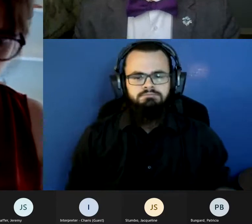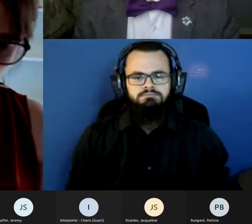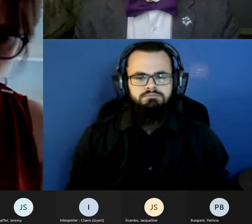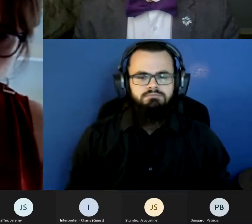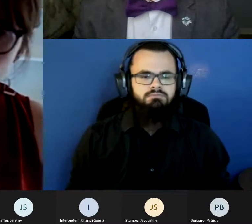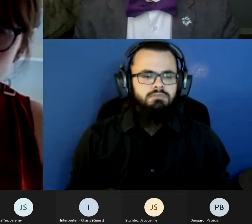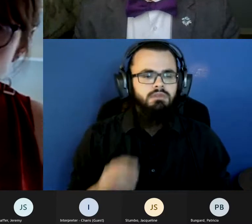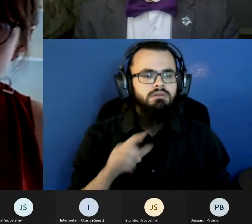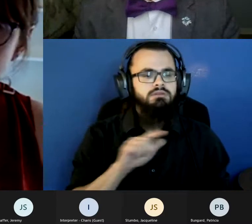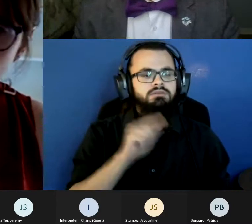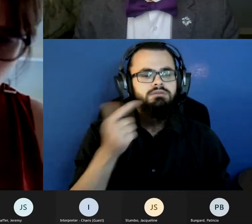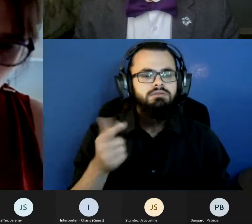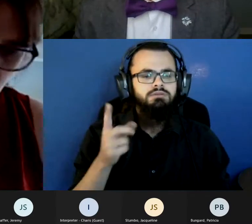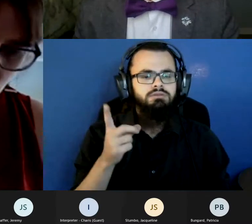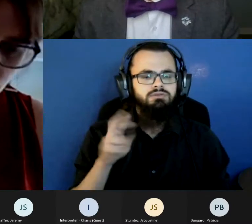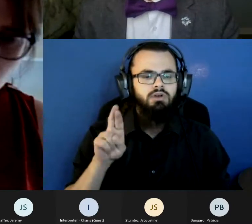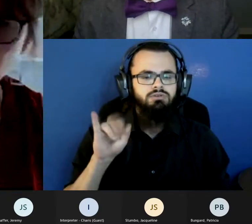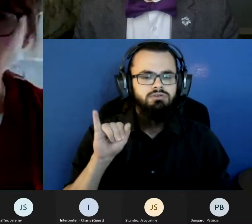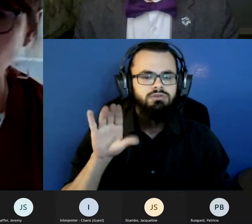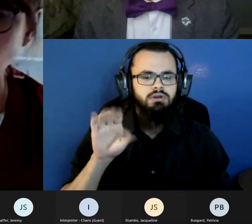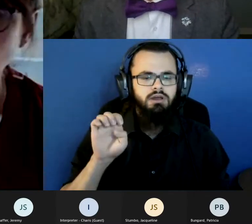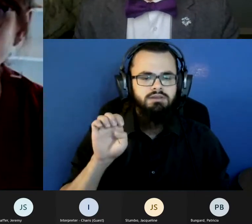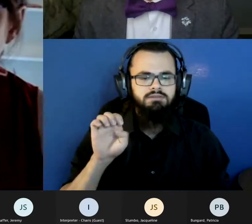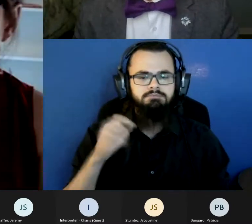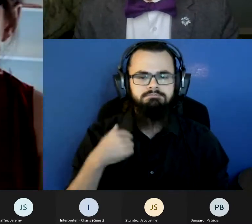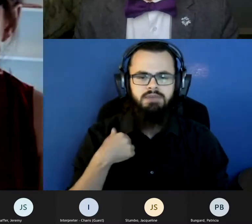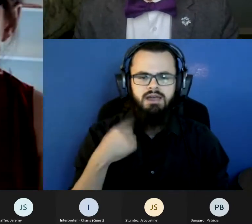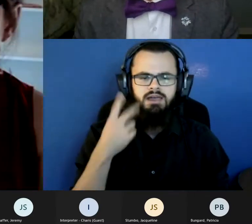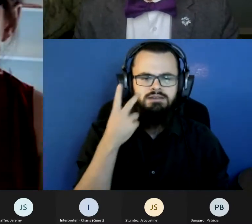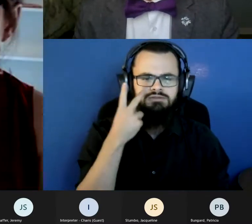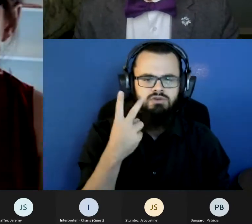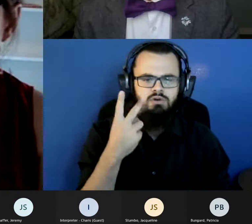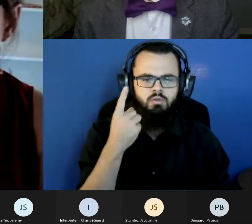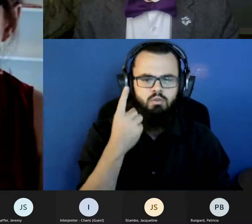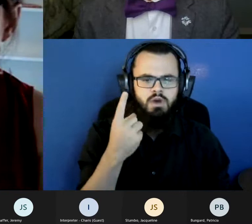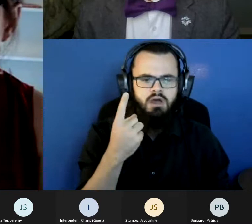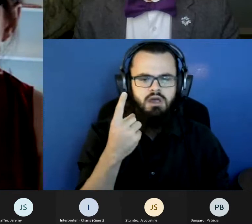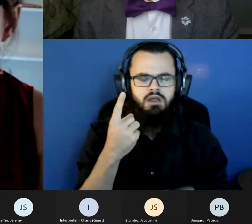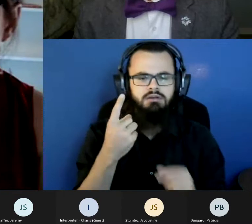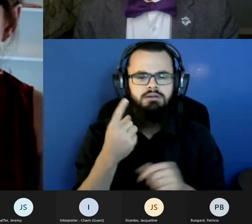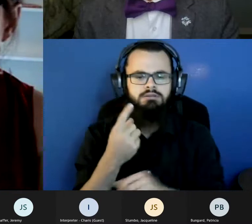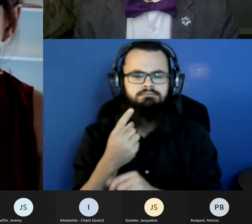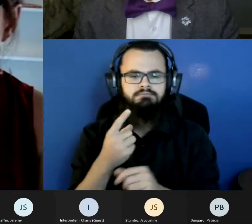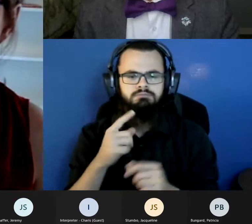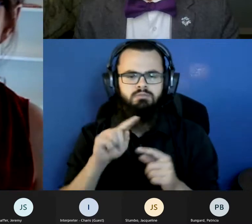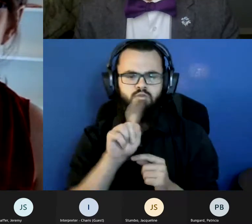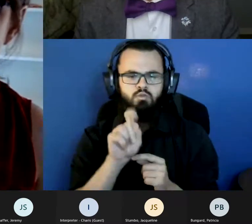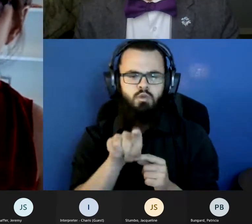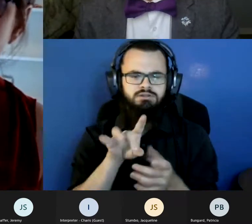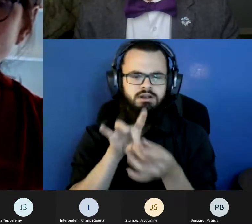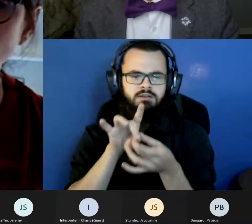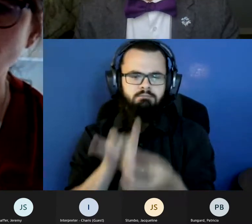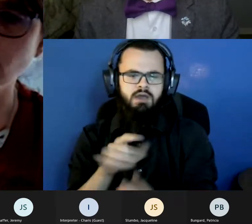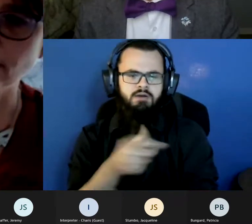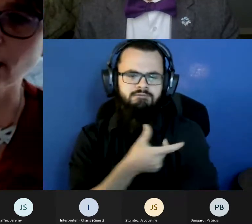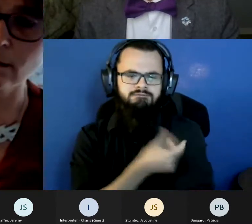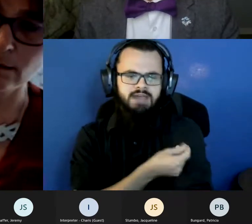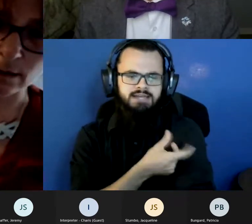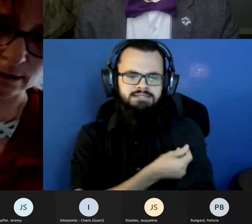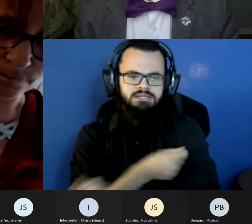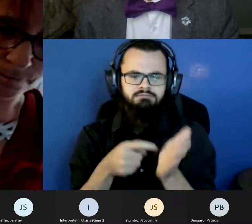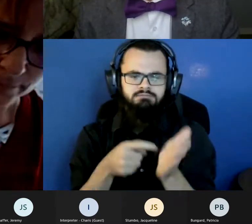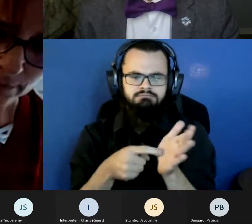So one thing that I saw was a question about vaccine mandate. Now I'm gonna take a moment to talk